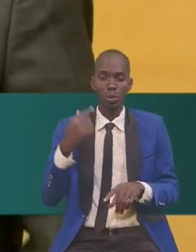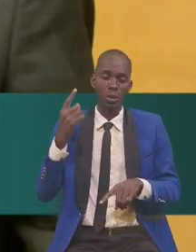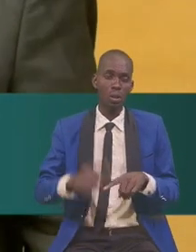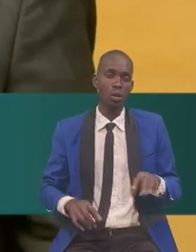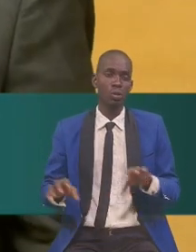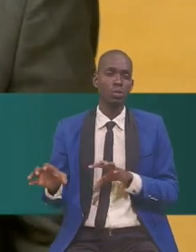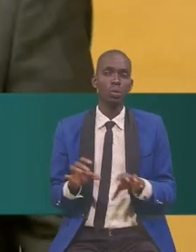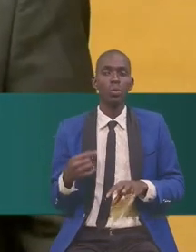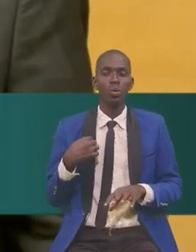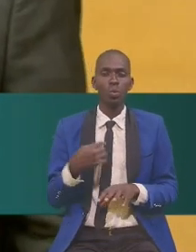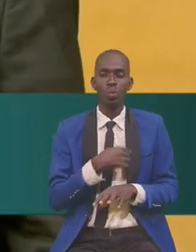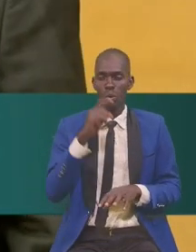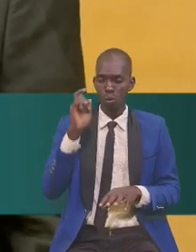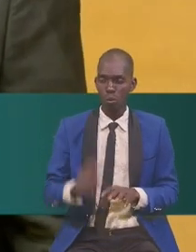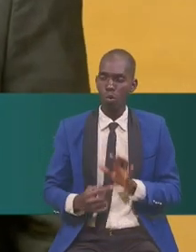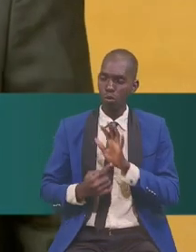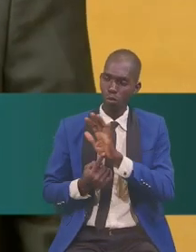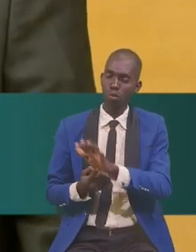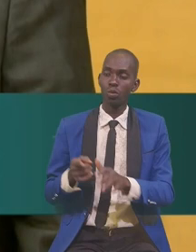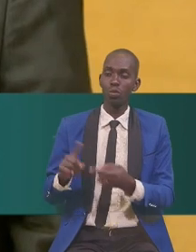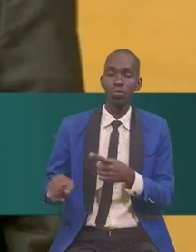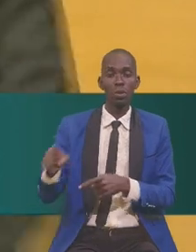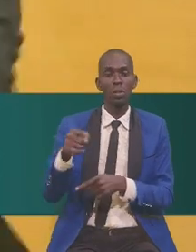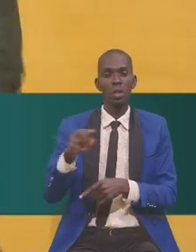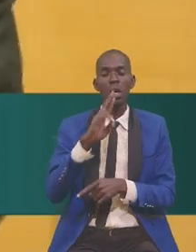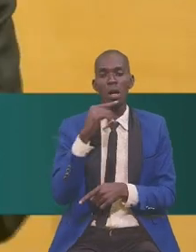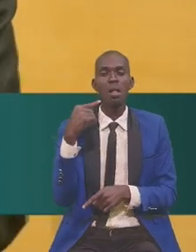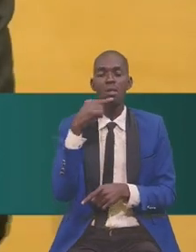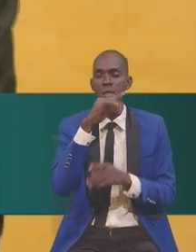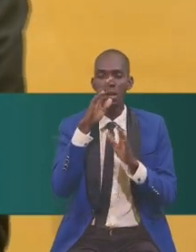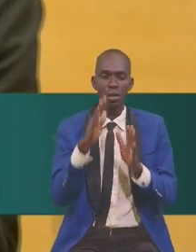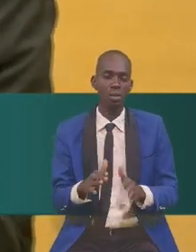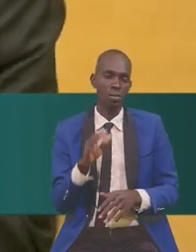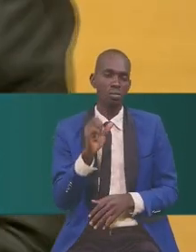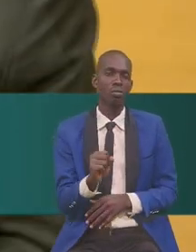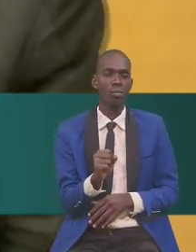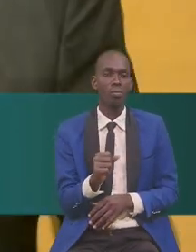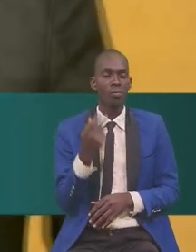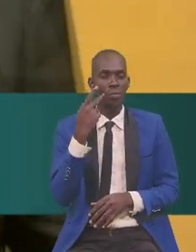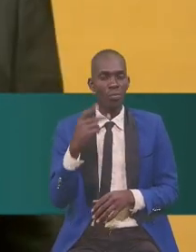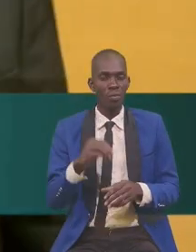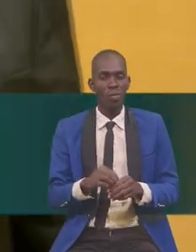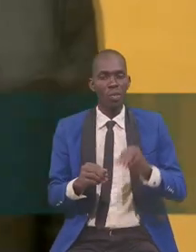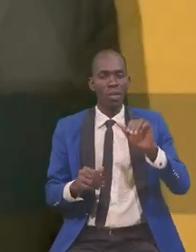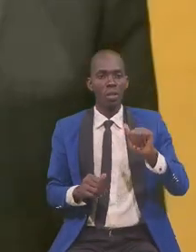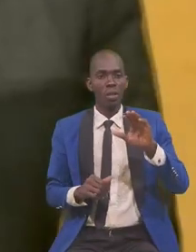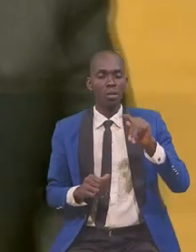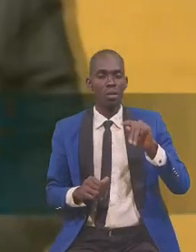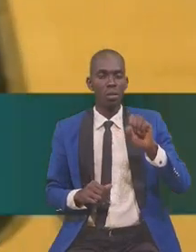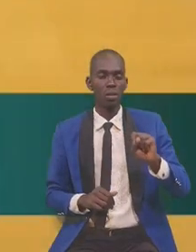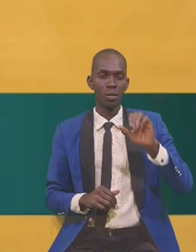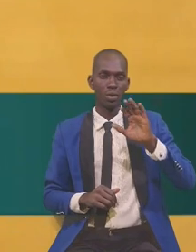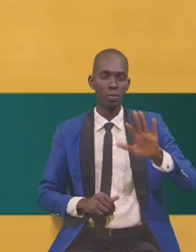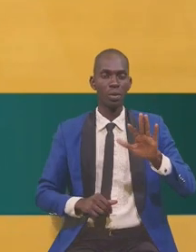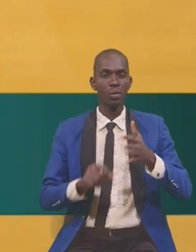we're going to prove them liars. Look at Acts of the Apostles chapter 5. I'm reading